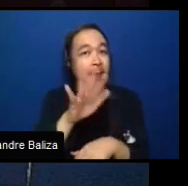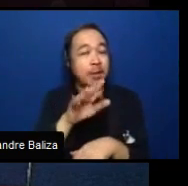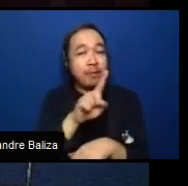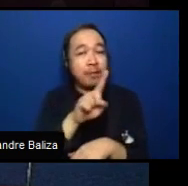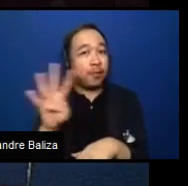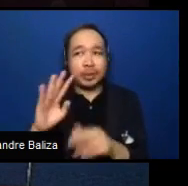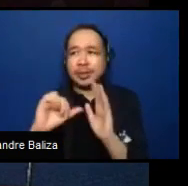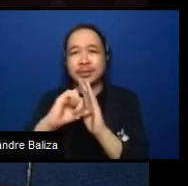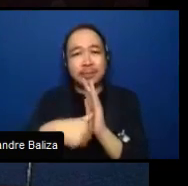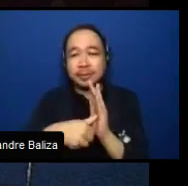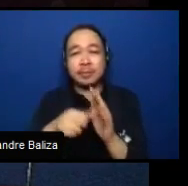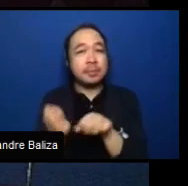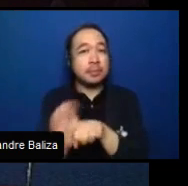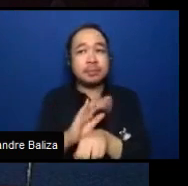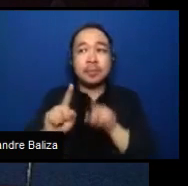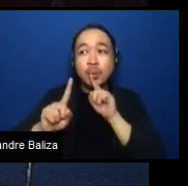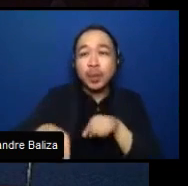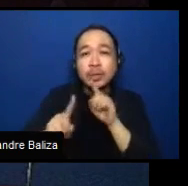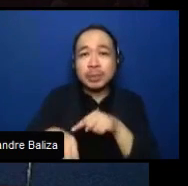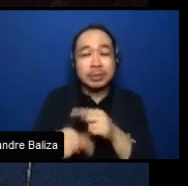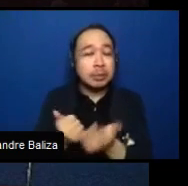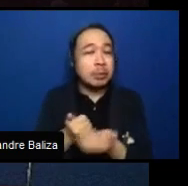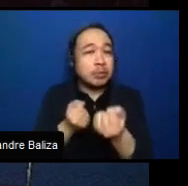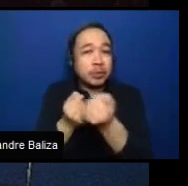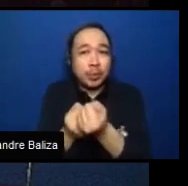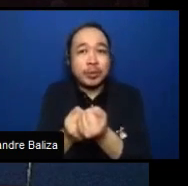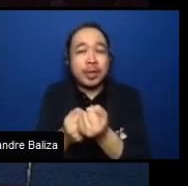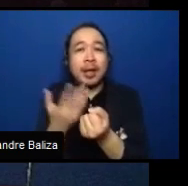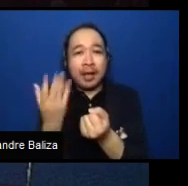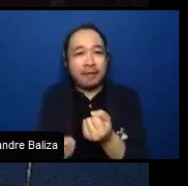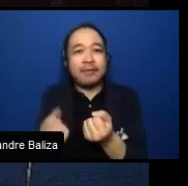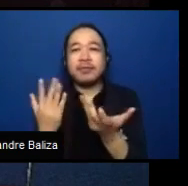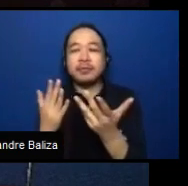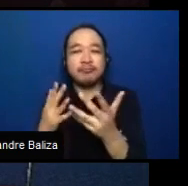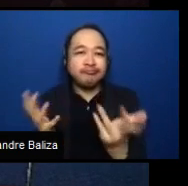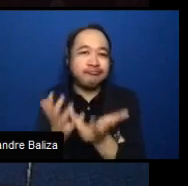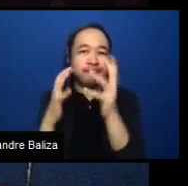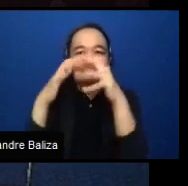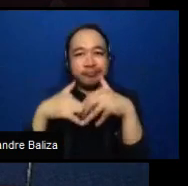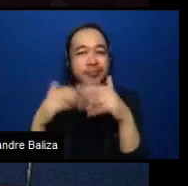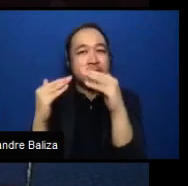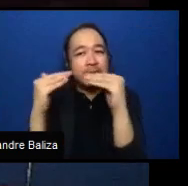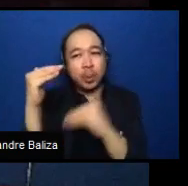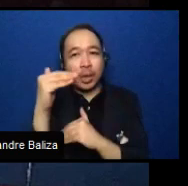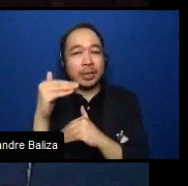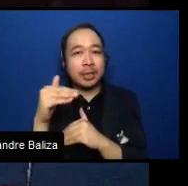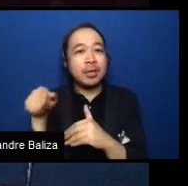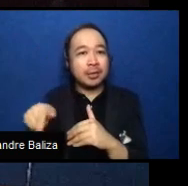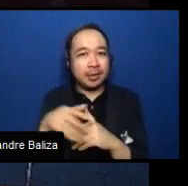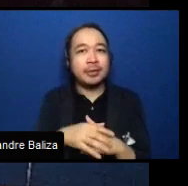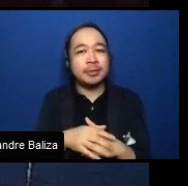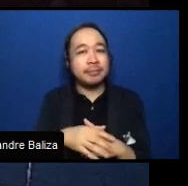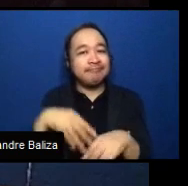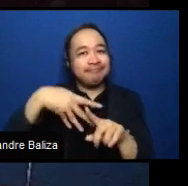and the responses to address it have contributed to existing inequalities and discrimination based on SOGIE-SC.